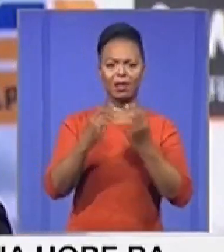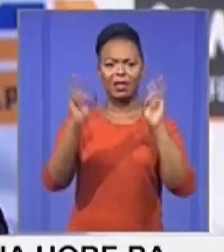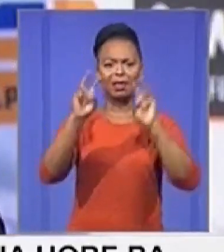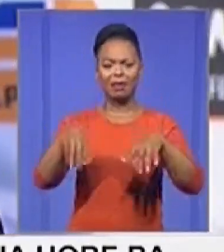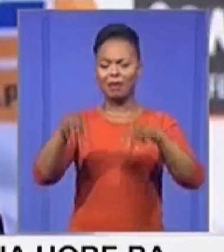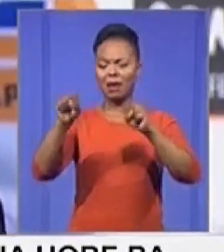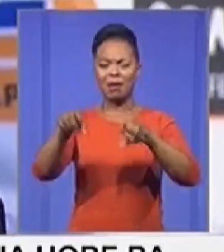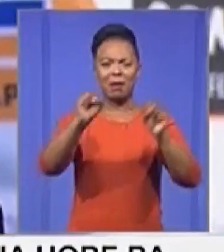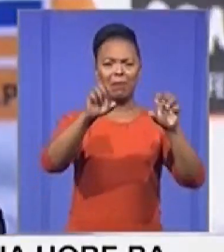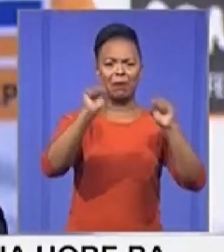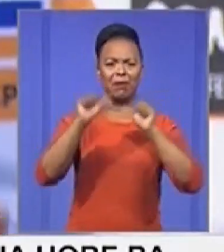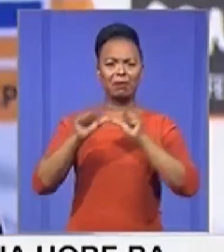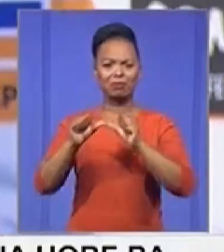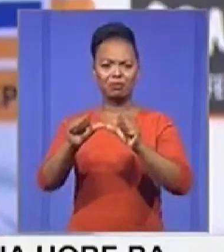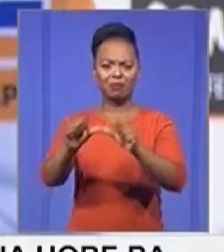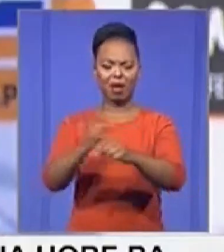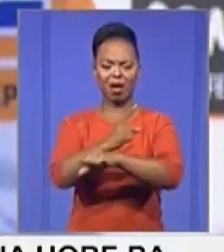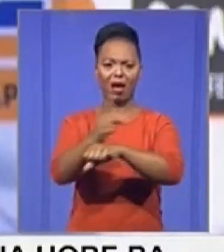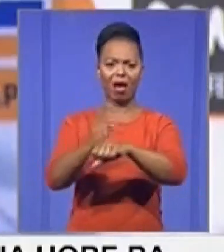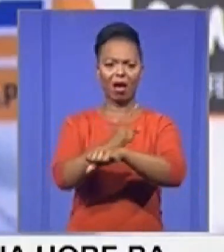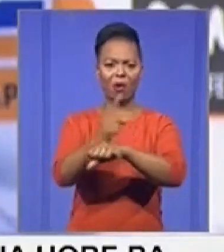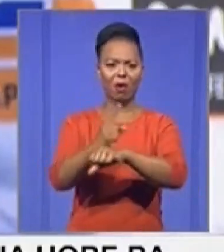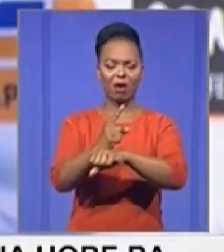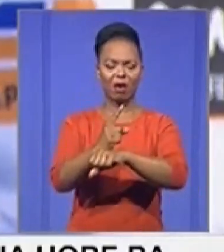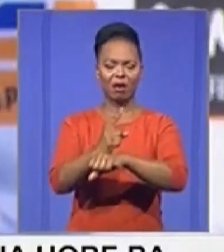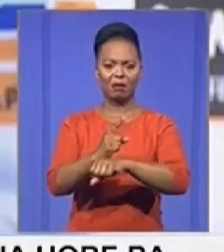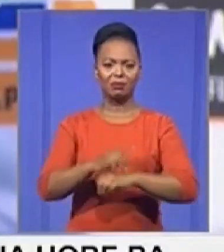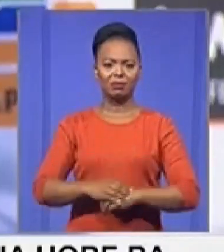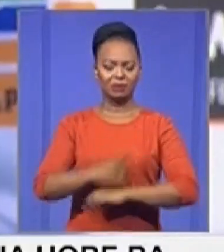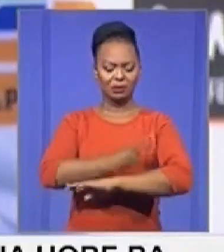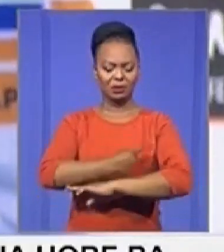electricity for several hours in a day.